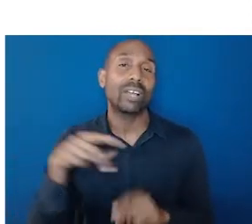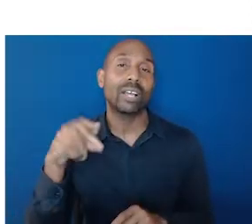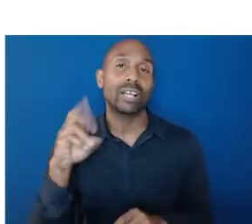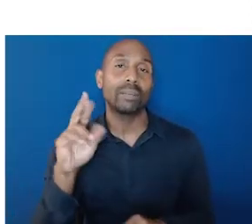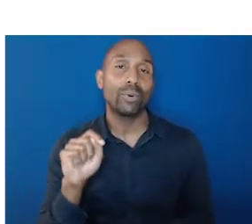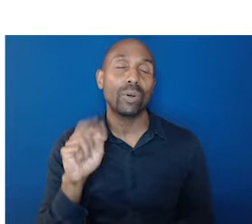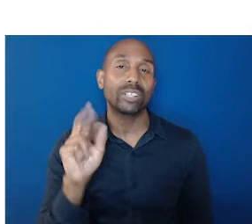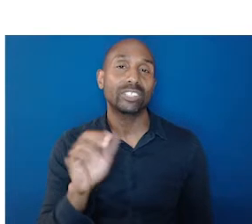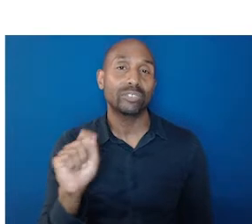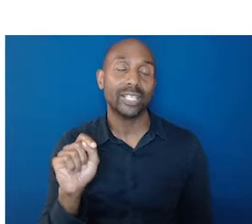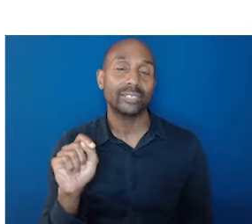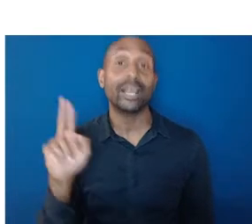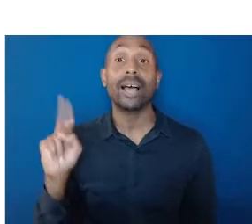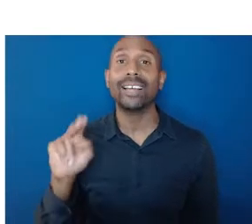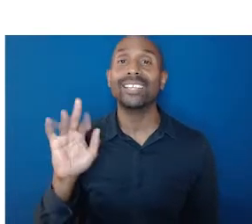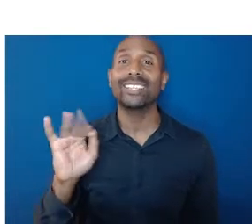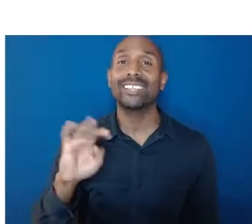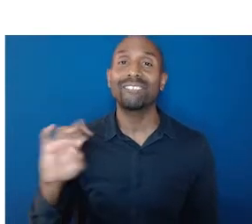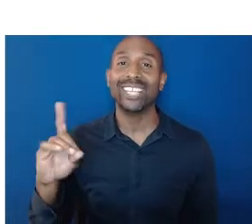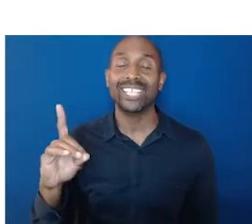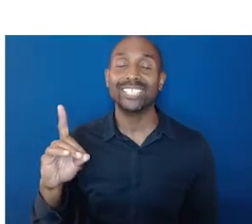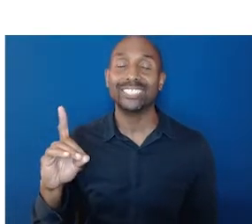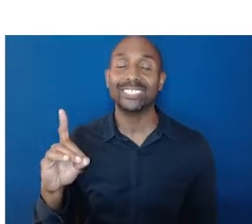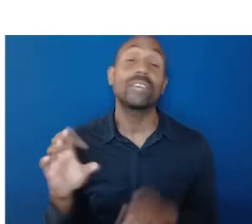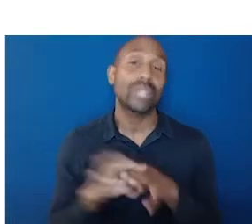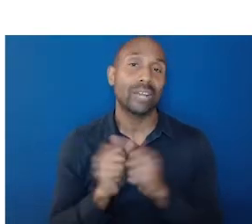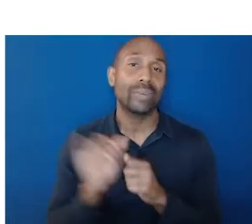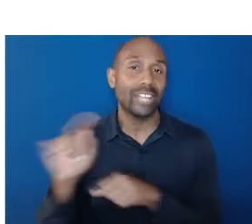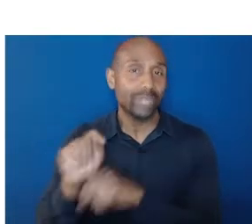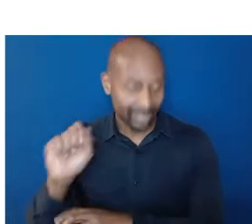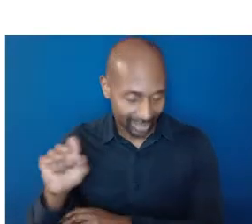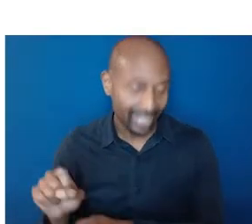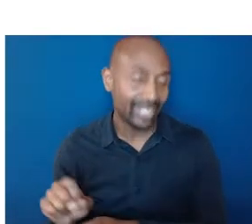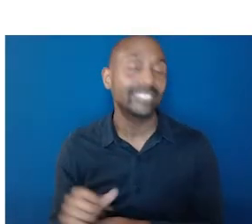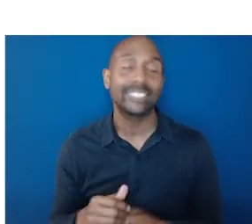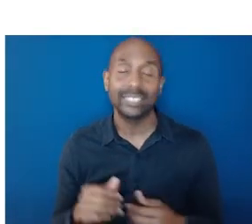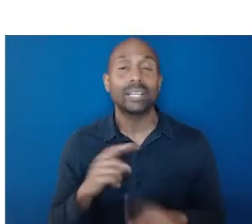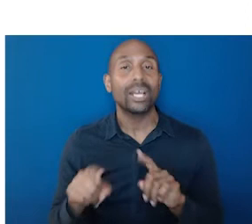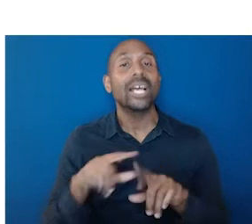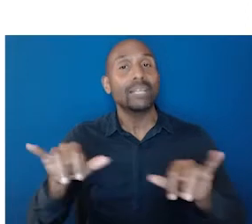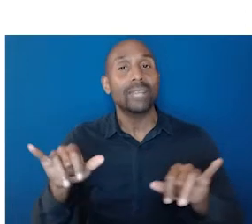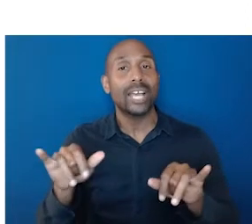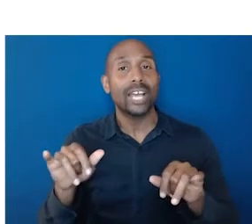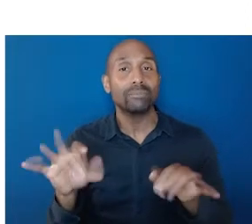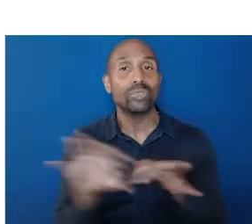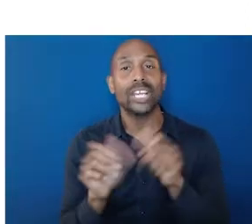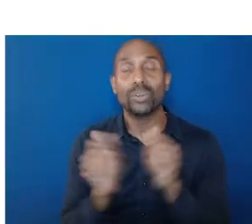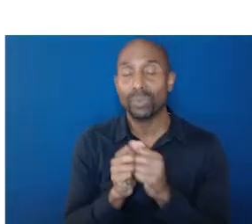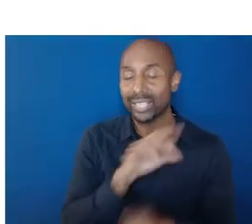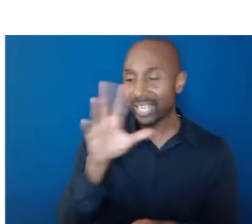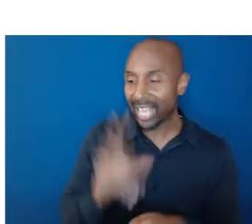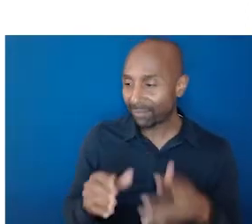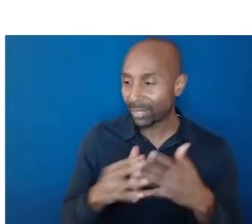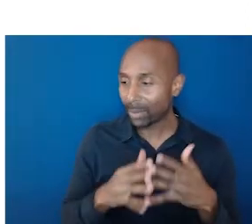It does sort of speak to that tradition, but it also speaks to a tradition of the